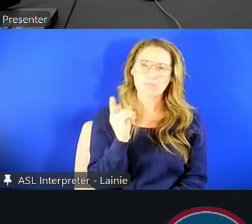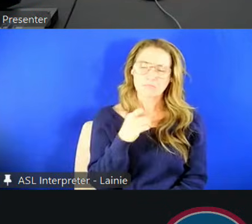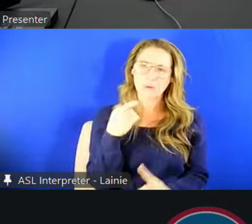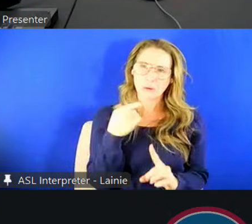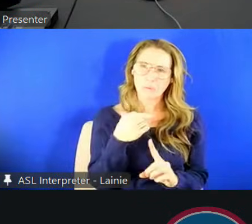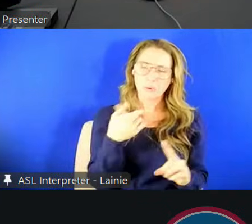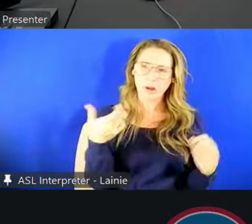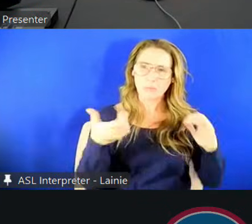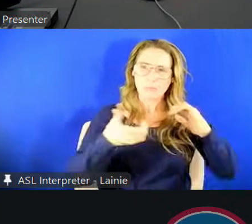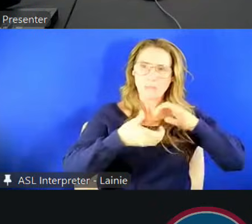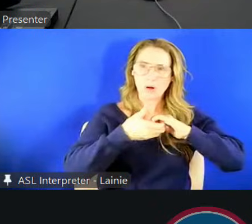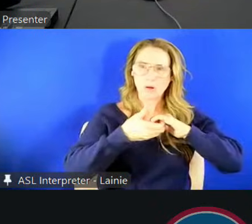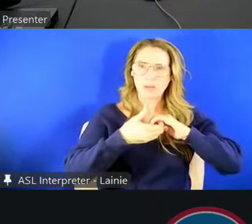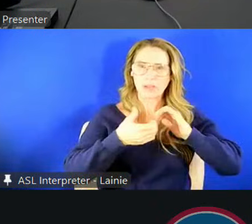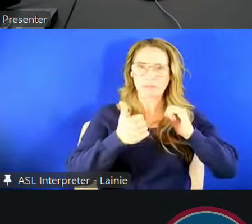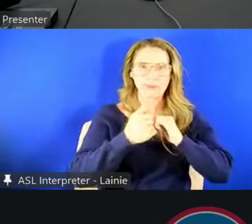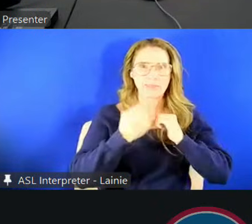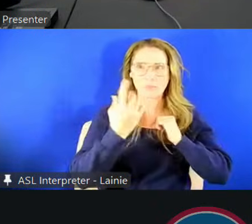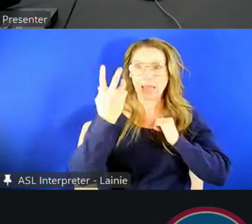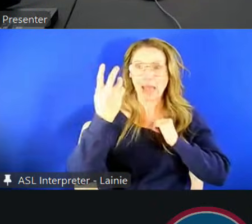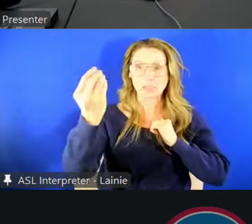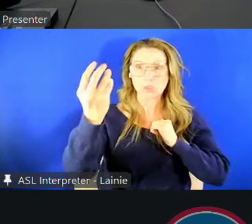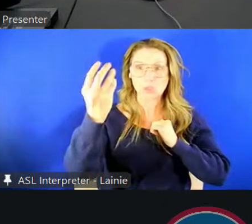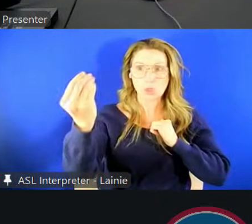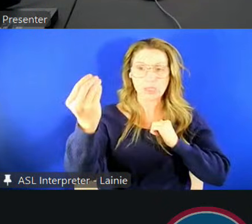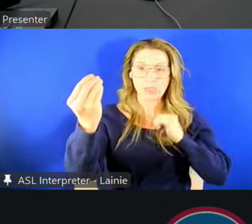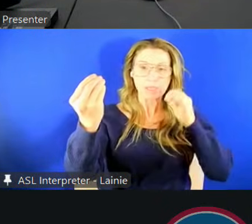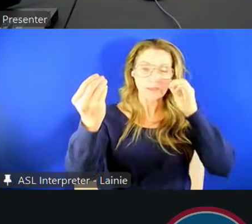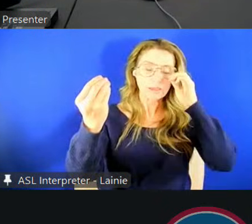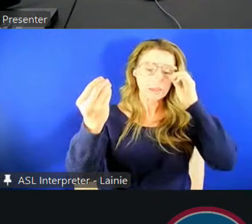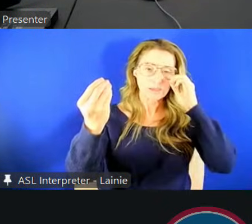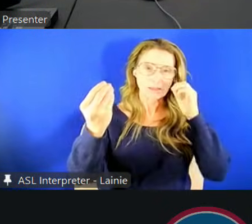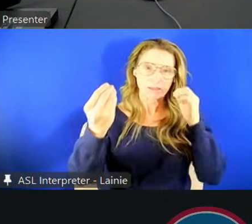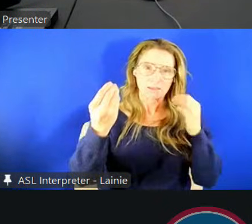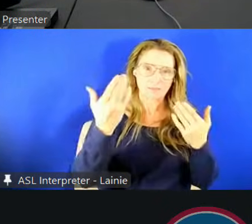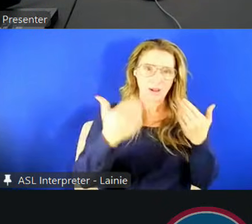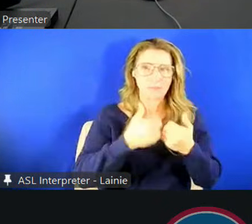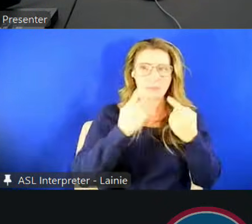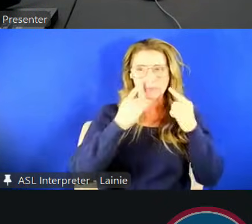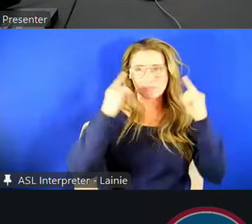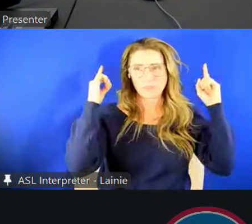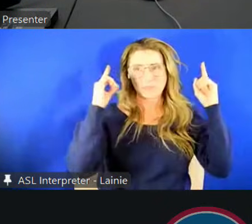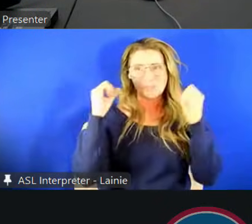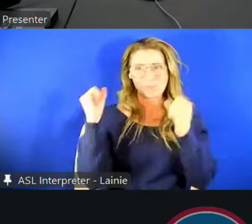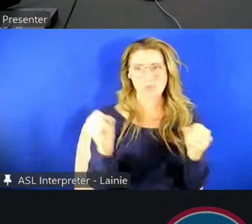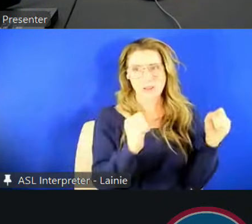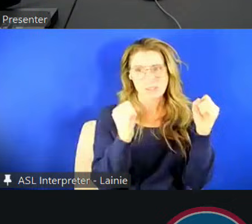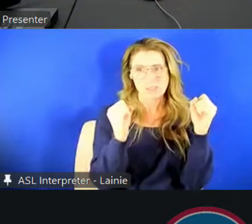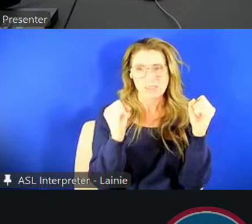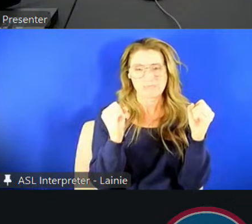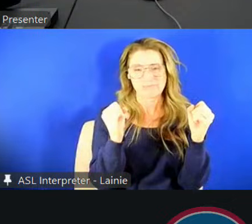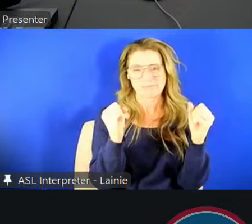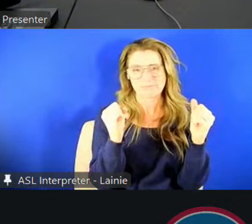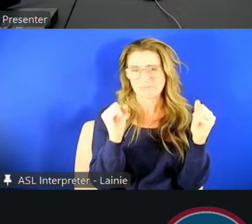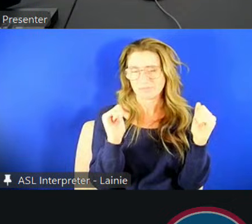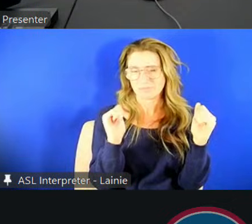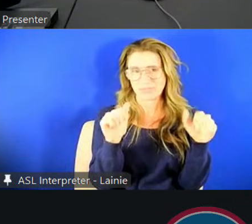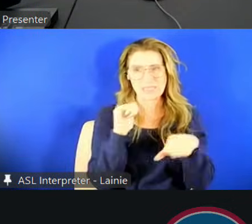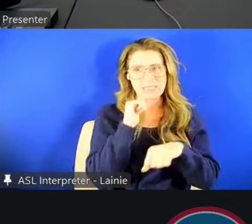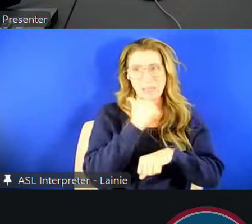externally, I think is, the most effective term strategy that we could have to take care of that.